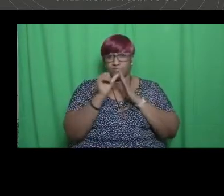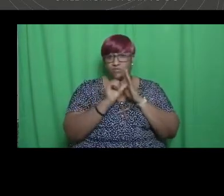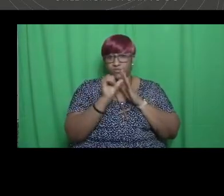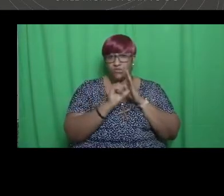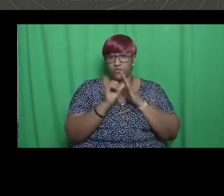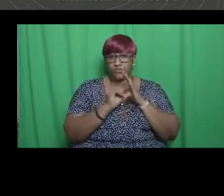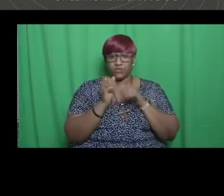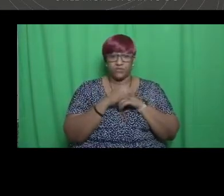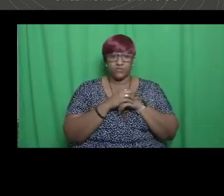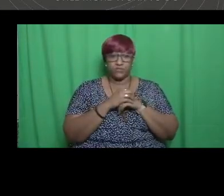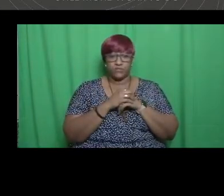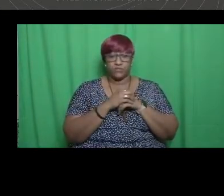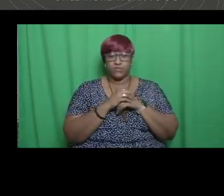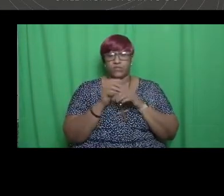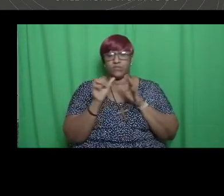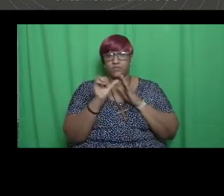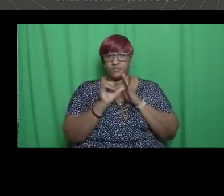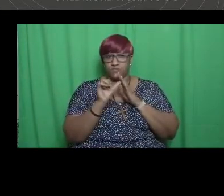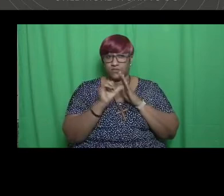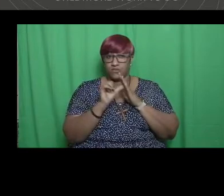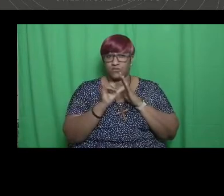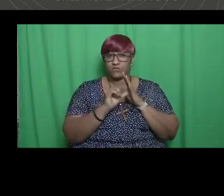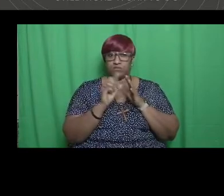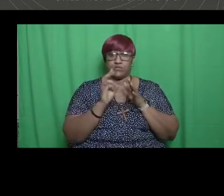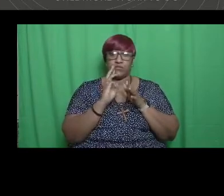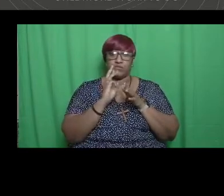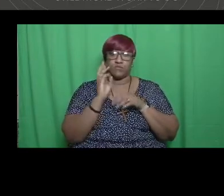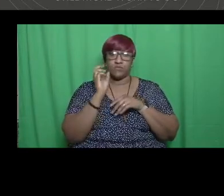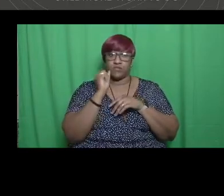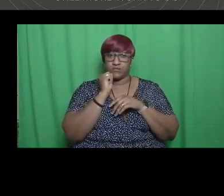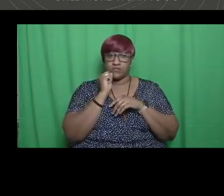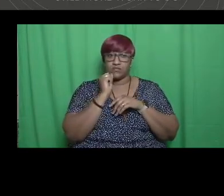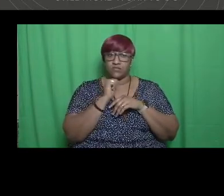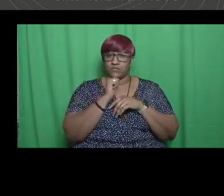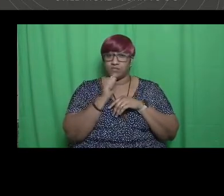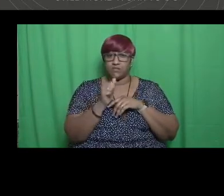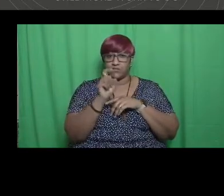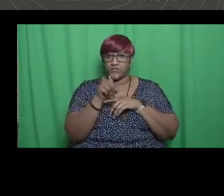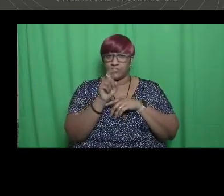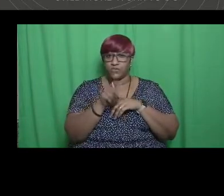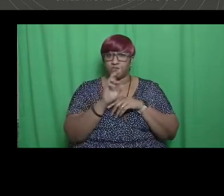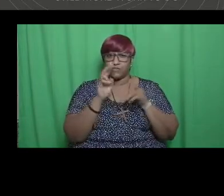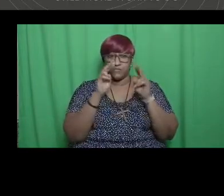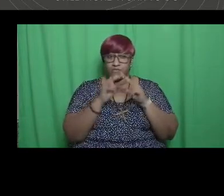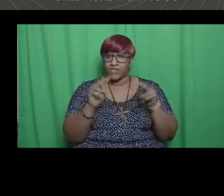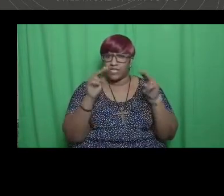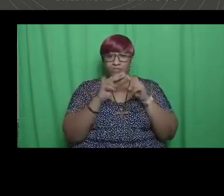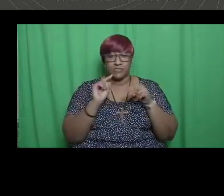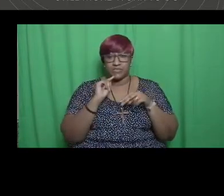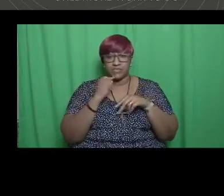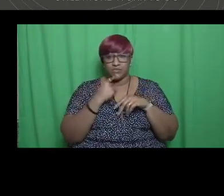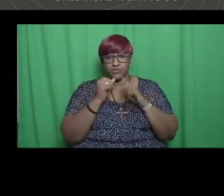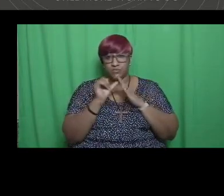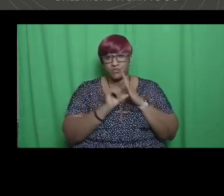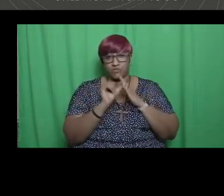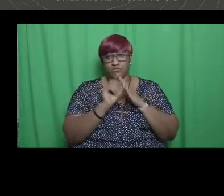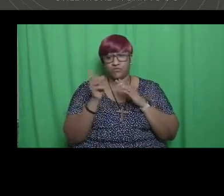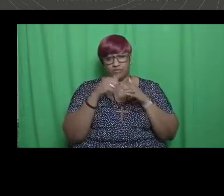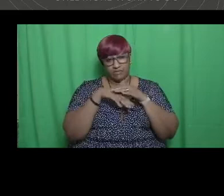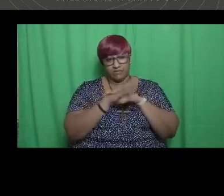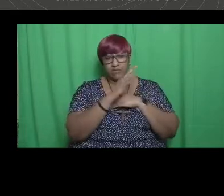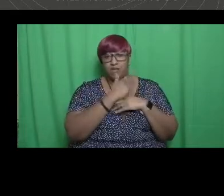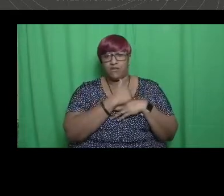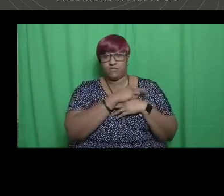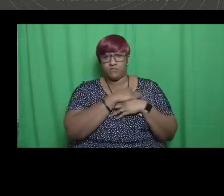but it was elective surgery. It wasn't supposedly very serious. And so he went into the